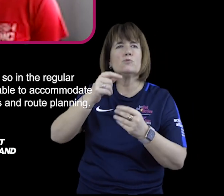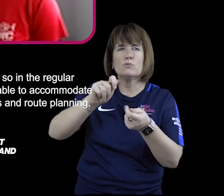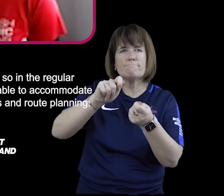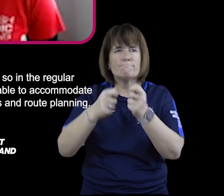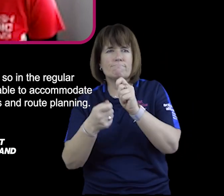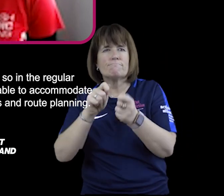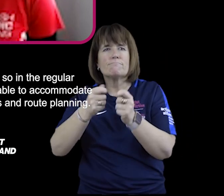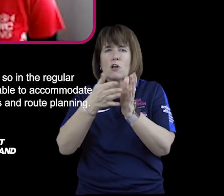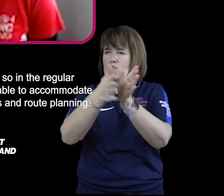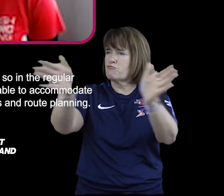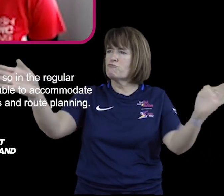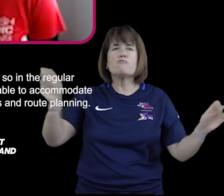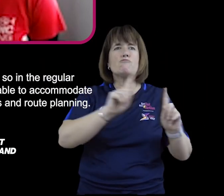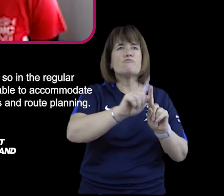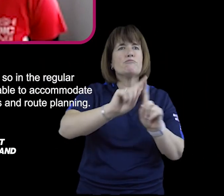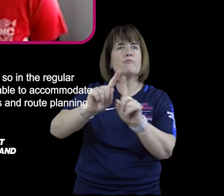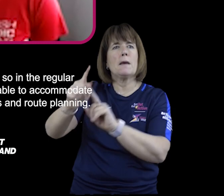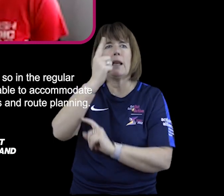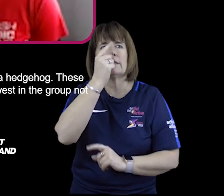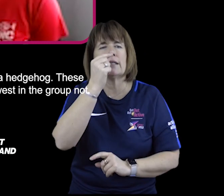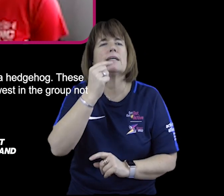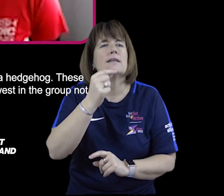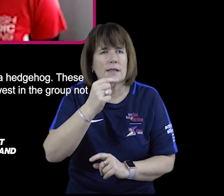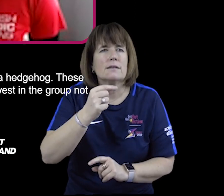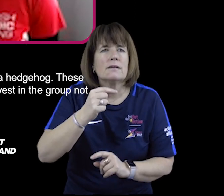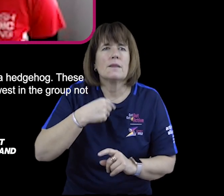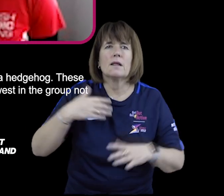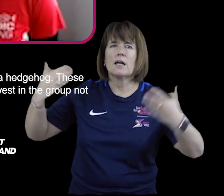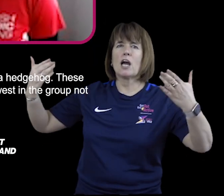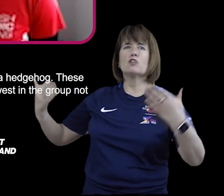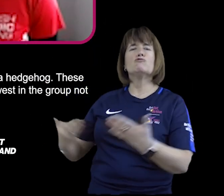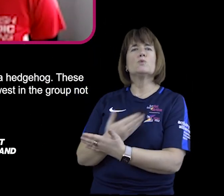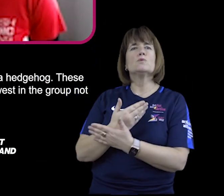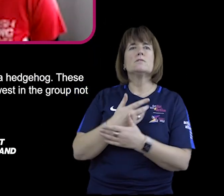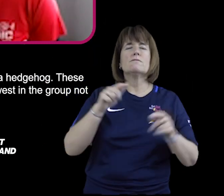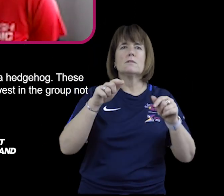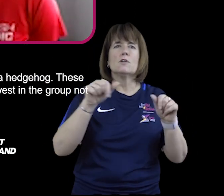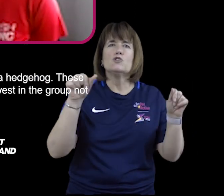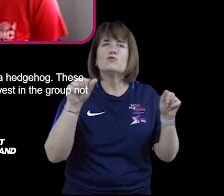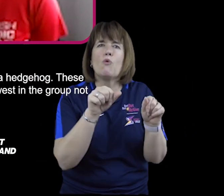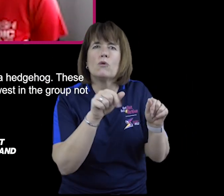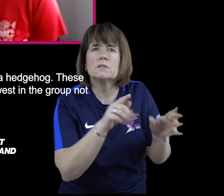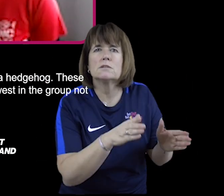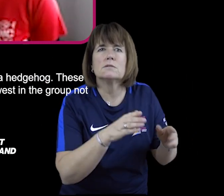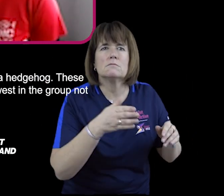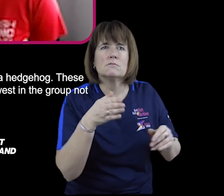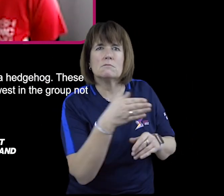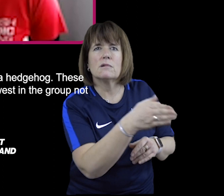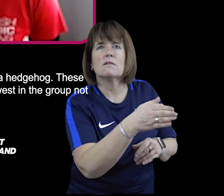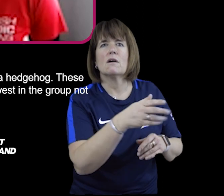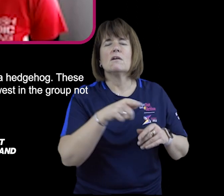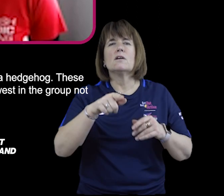call regrouping techniques and route planning. So we introduce them to the concepts of